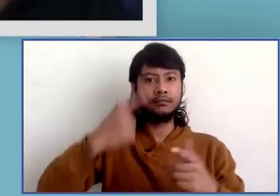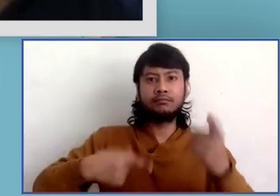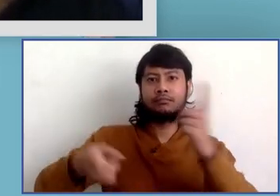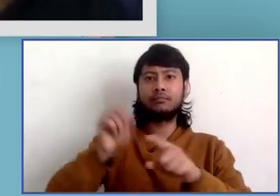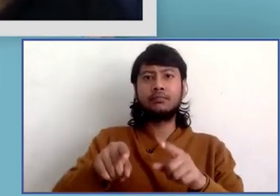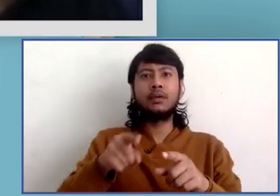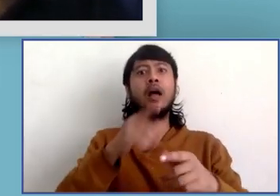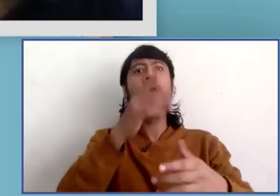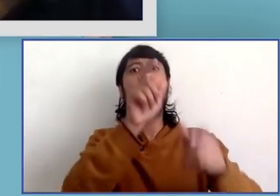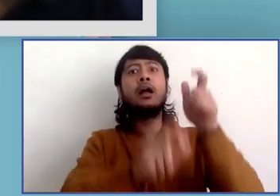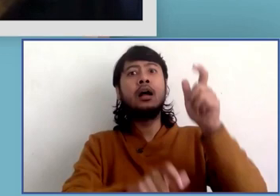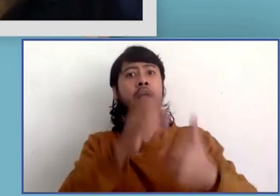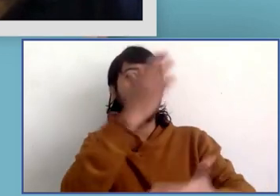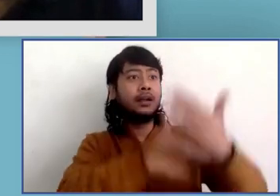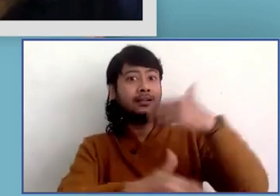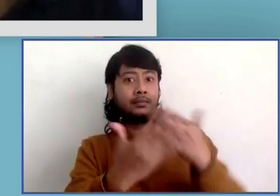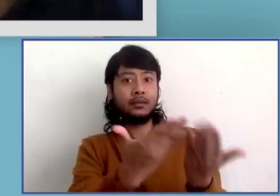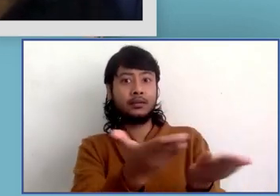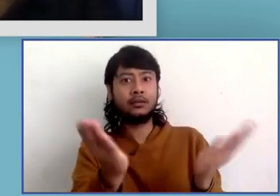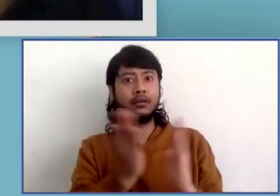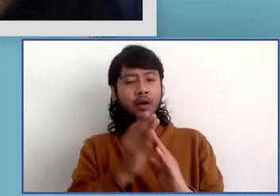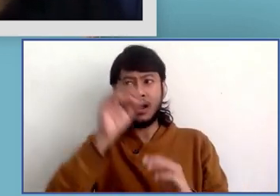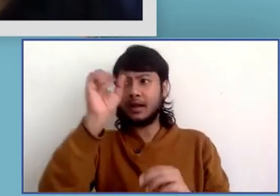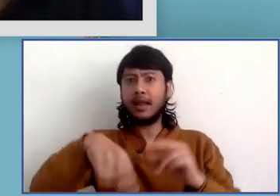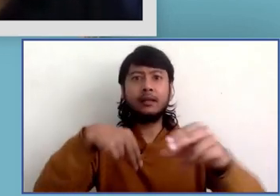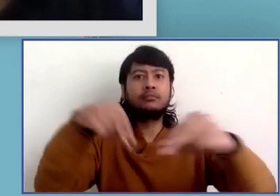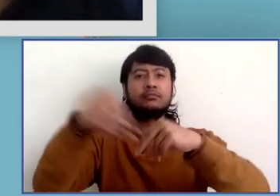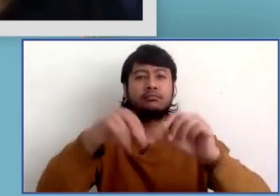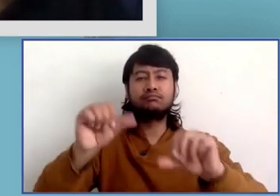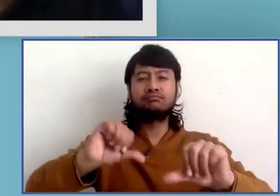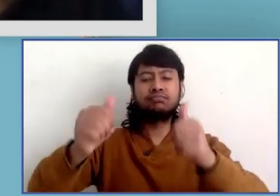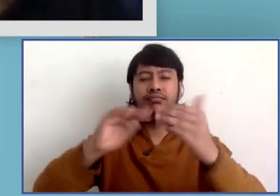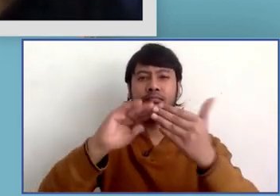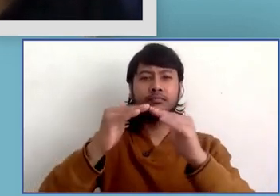disabilities are able to play at a very high level.